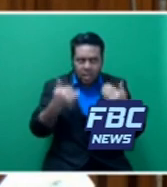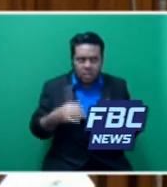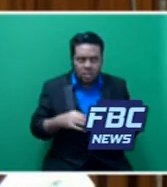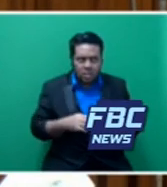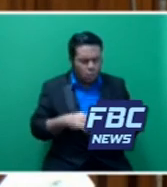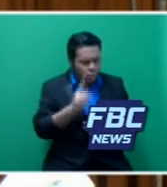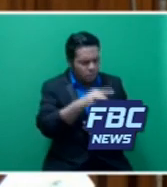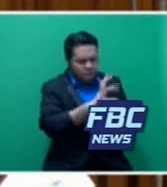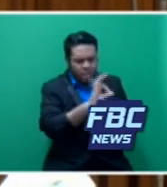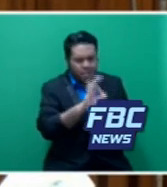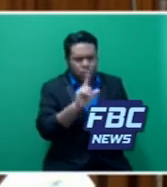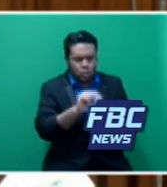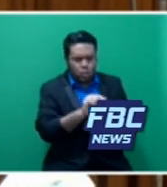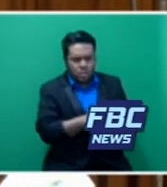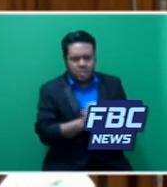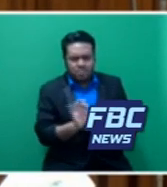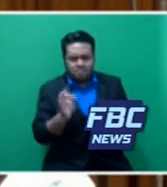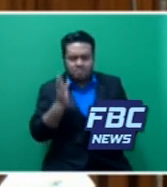do with the Speaker.